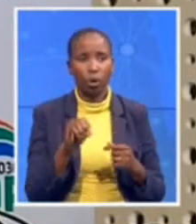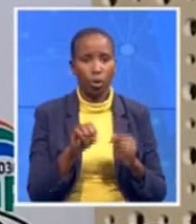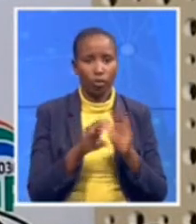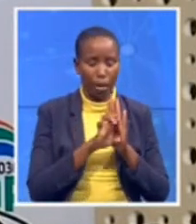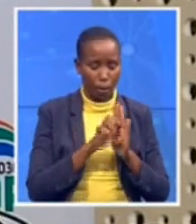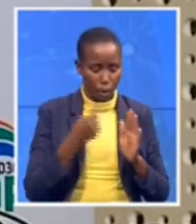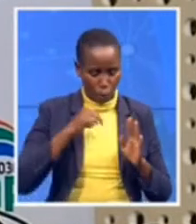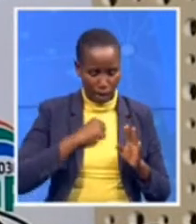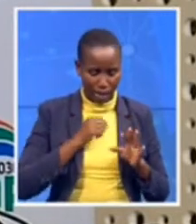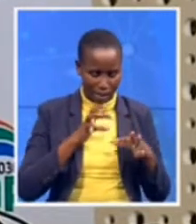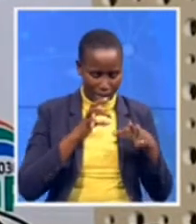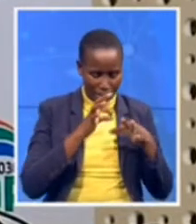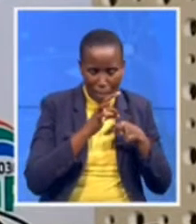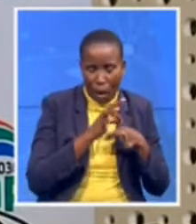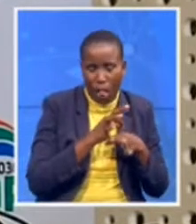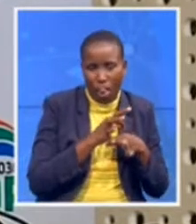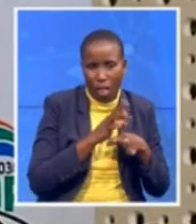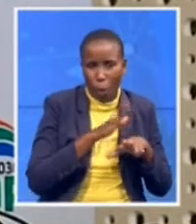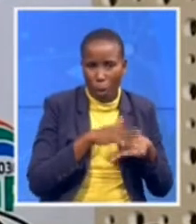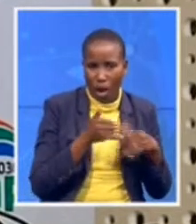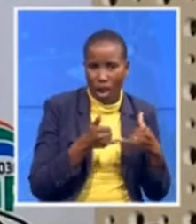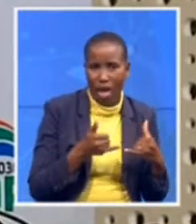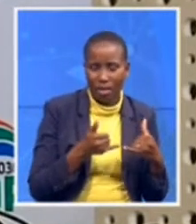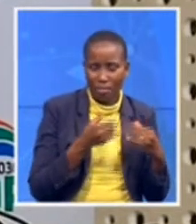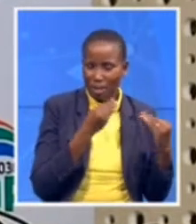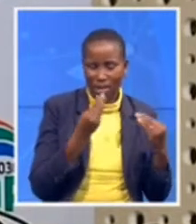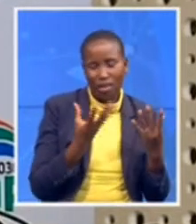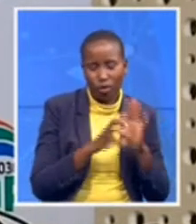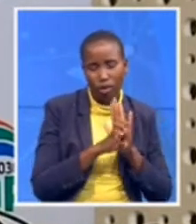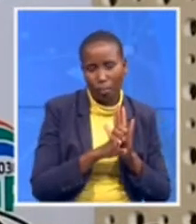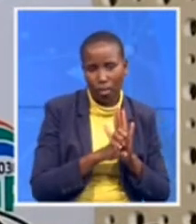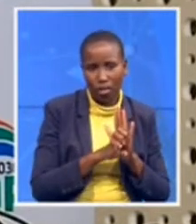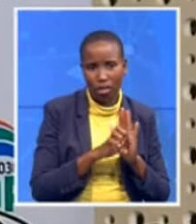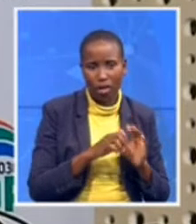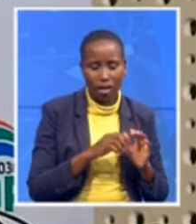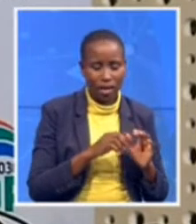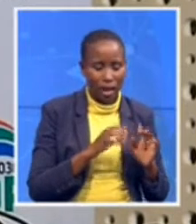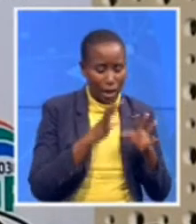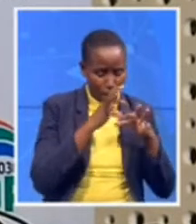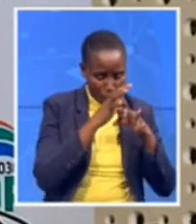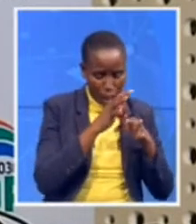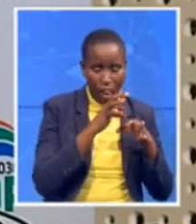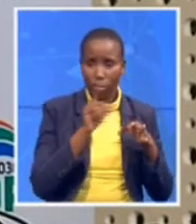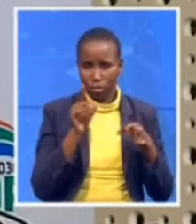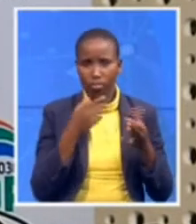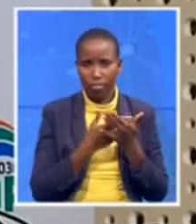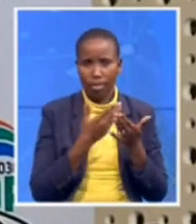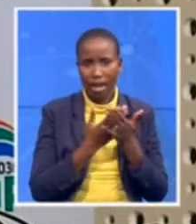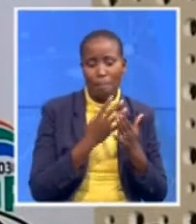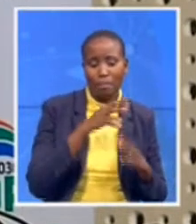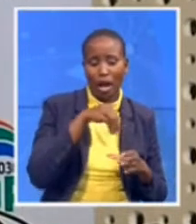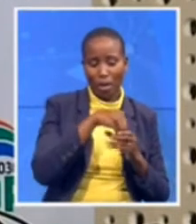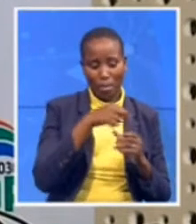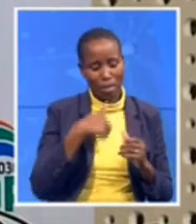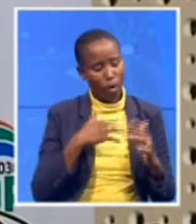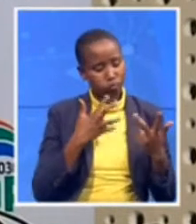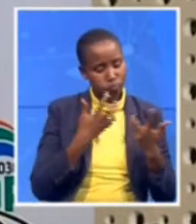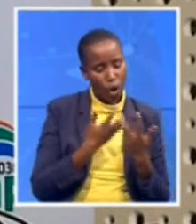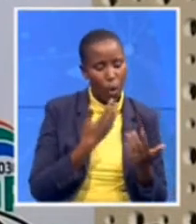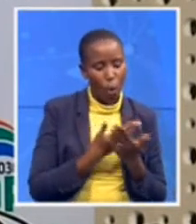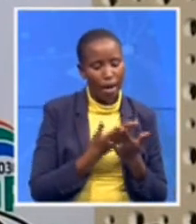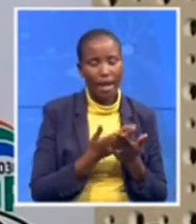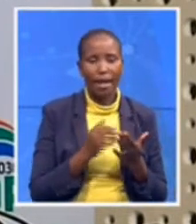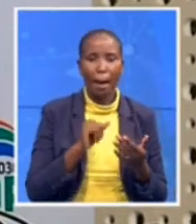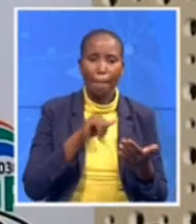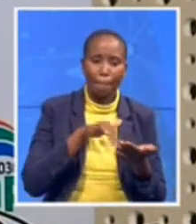content, let's say, it accommodates you in that space where you'll be able to engage with the Film and Publication Board, and we will be able to ensure that